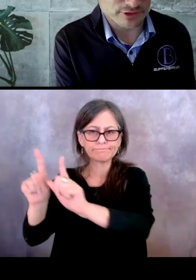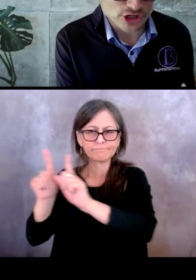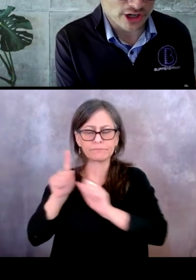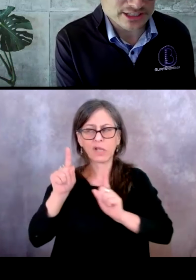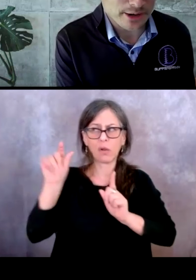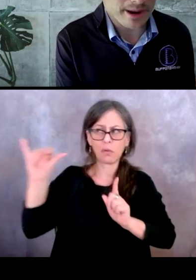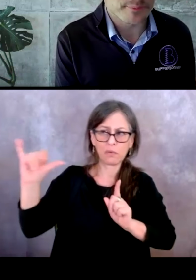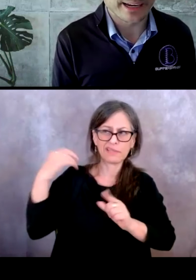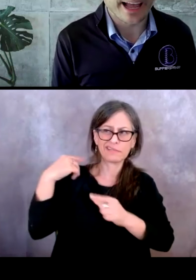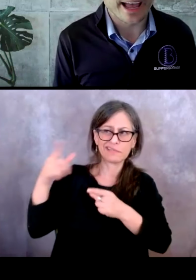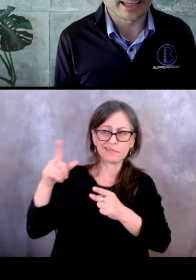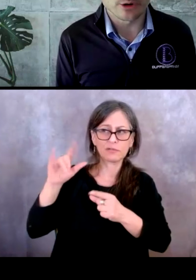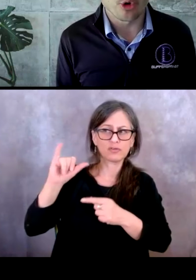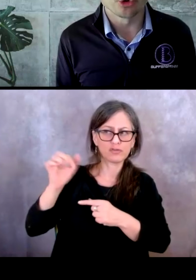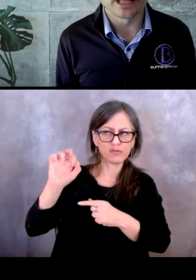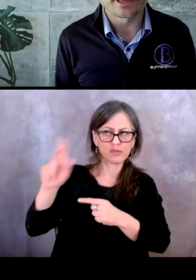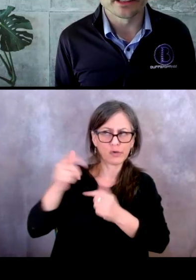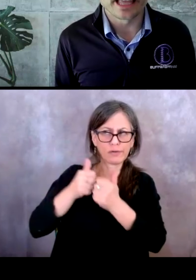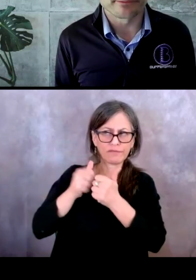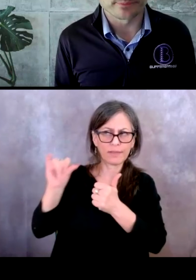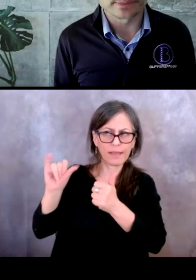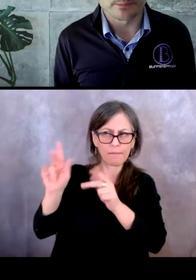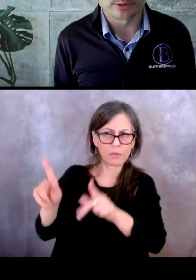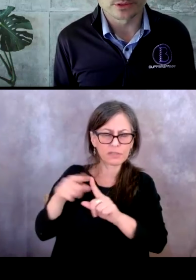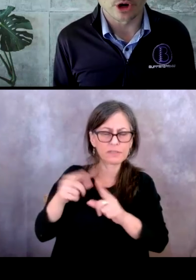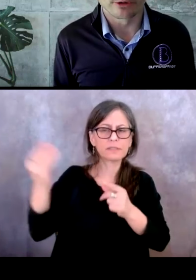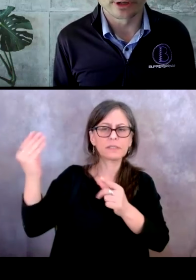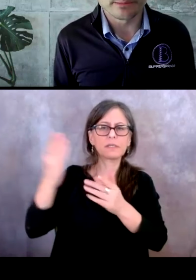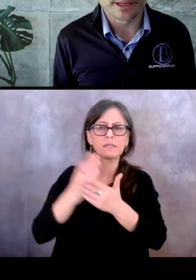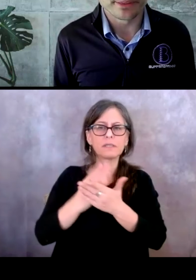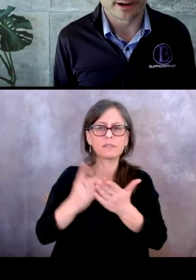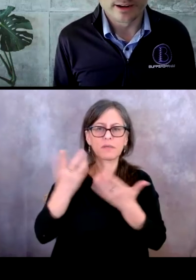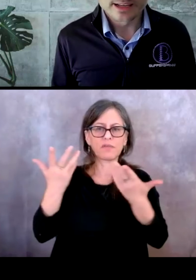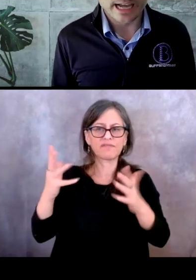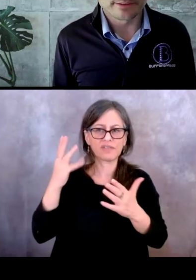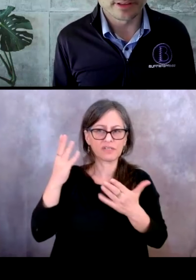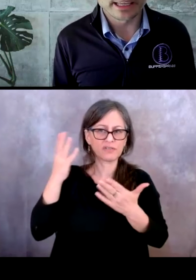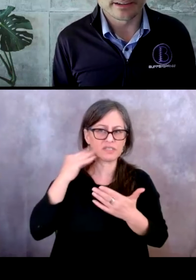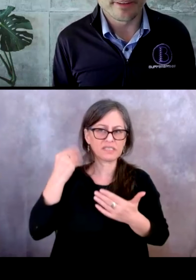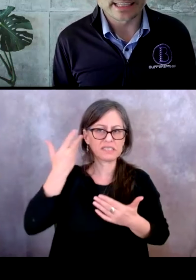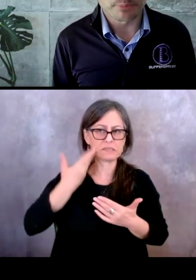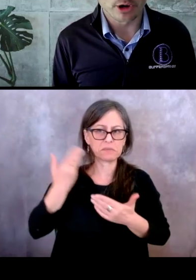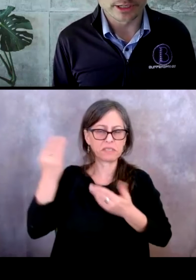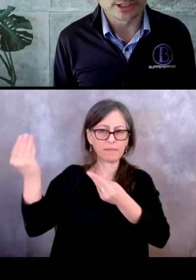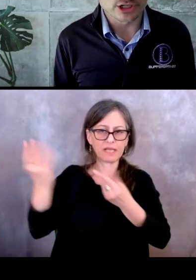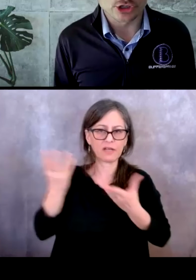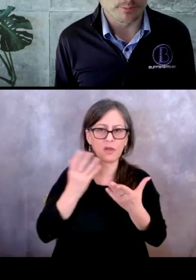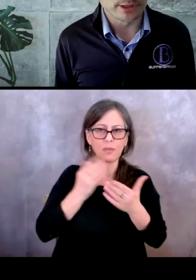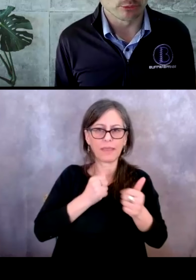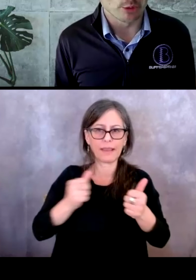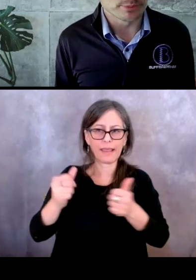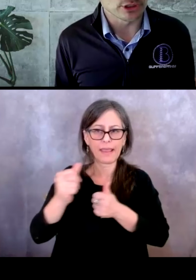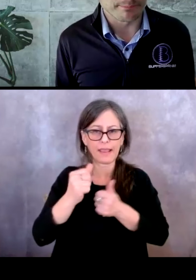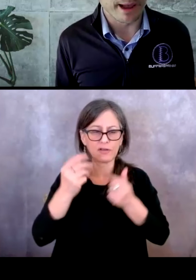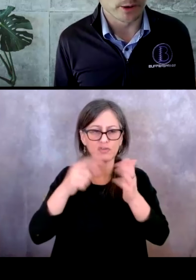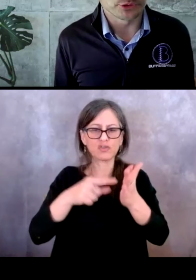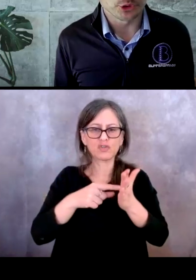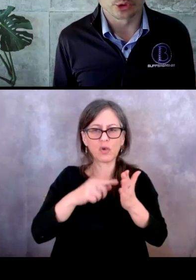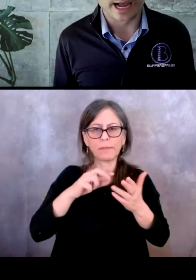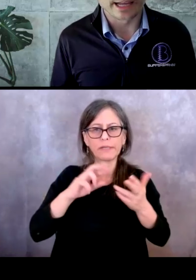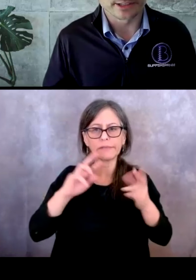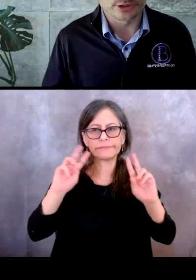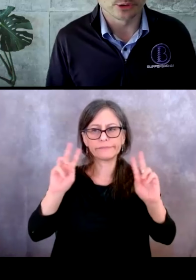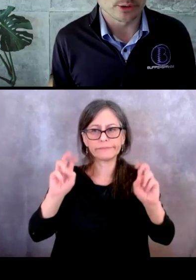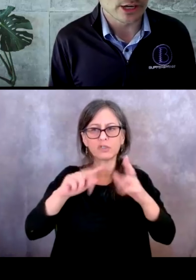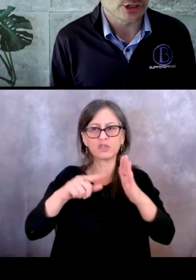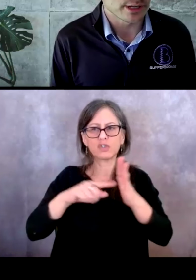He's kind of a jerk. Stay away from that guy. I get a whole lay of the land from someone who's already been there, kind of like an advanced party to just show me the ropes, or like my own